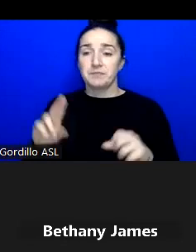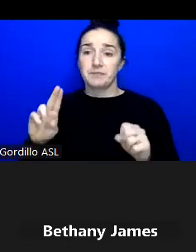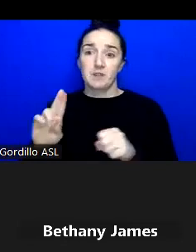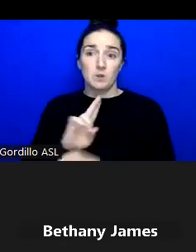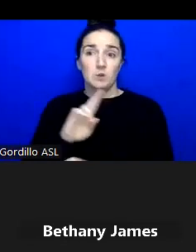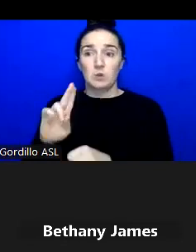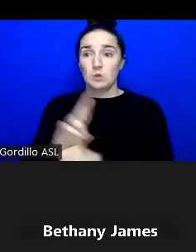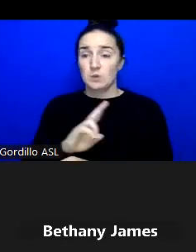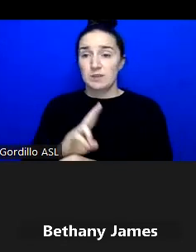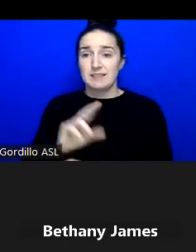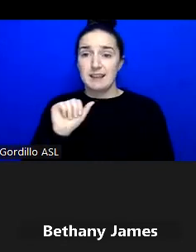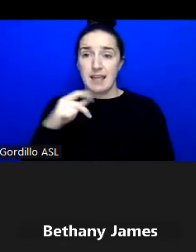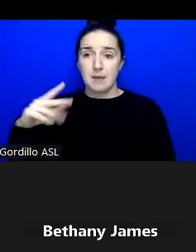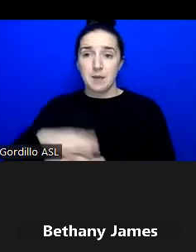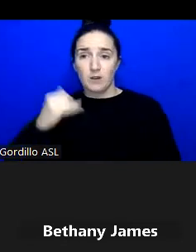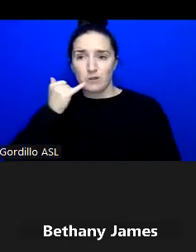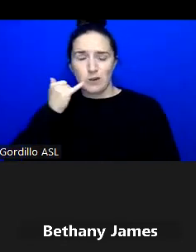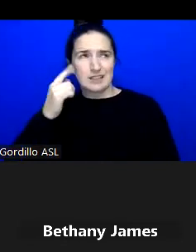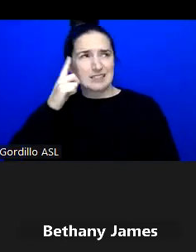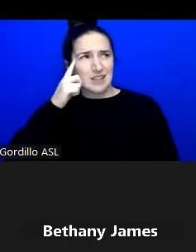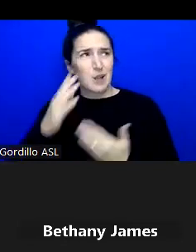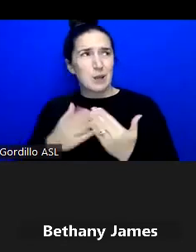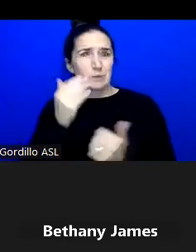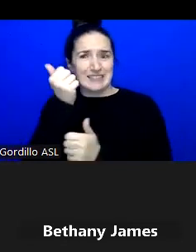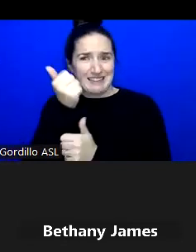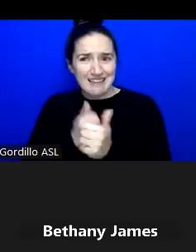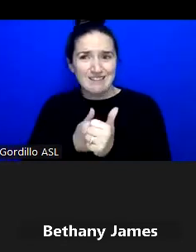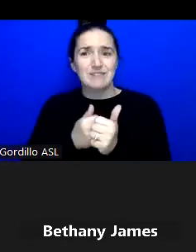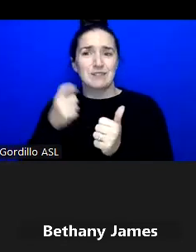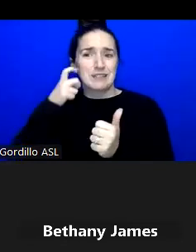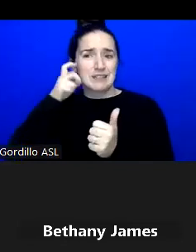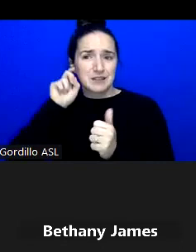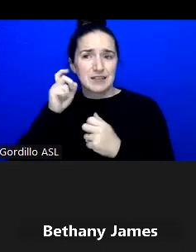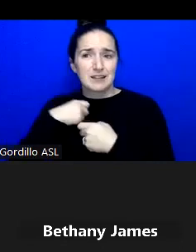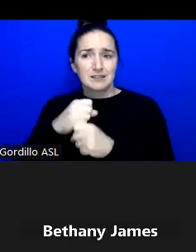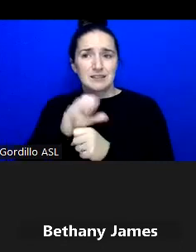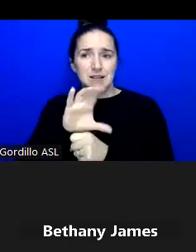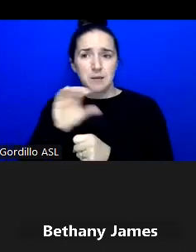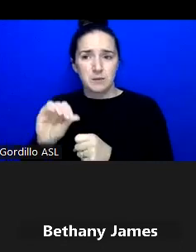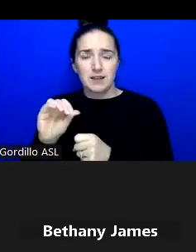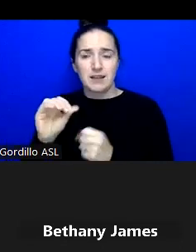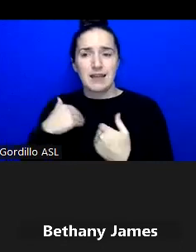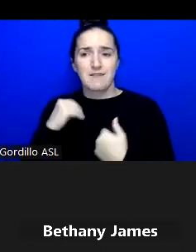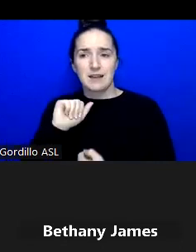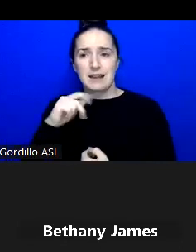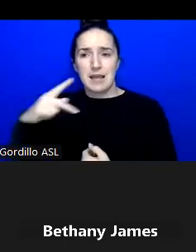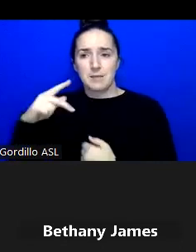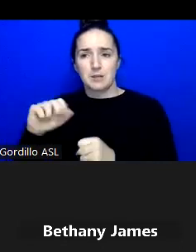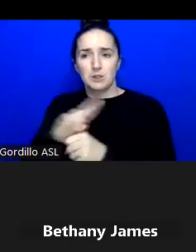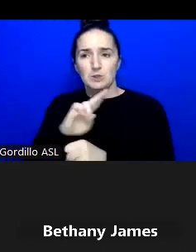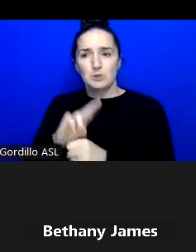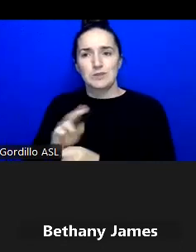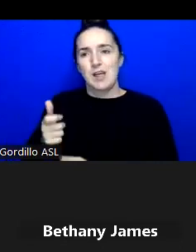hearing aid manufacturer, even kind of like outside this range of the big ones, offers an app that you can use as a remote if you